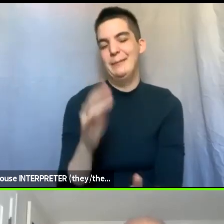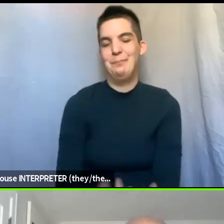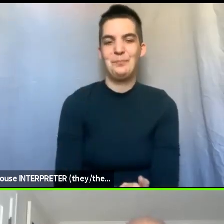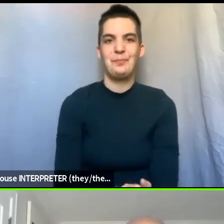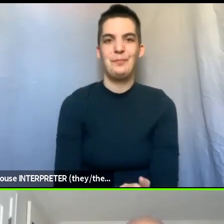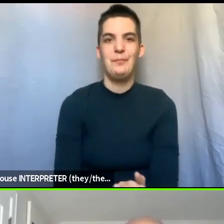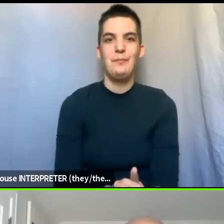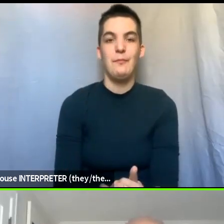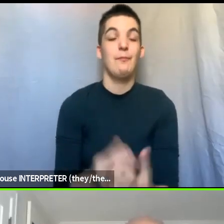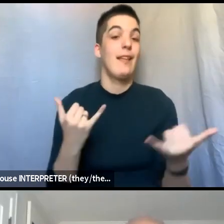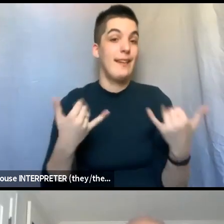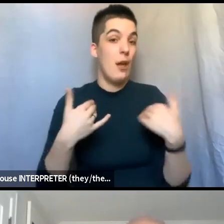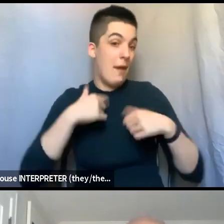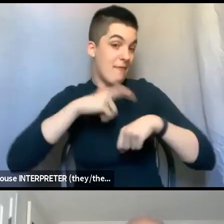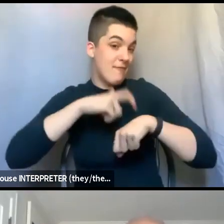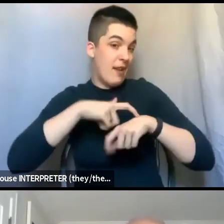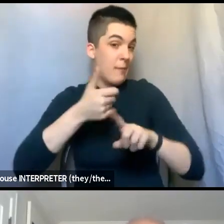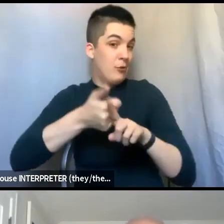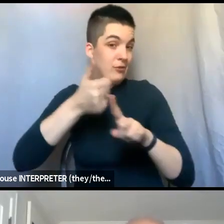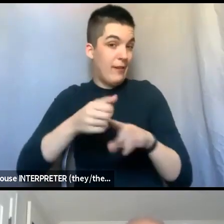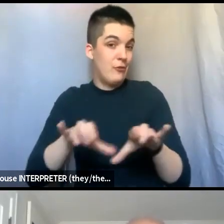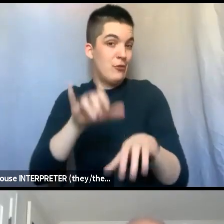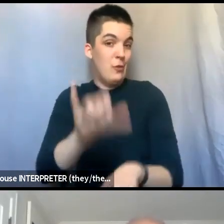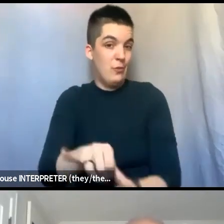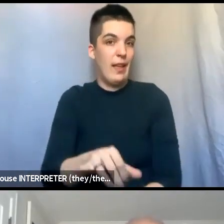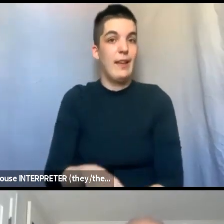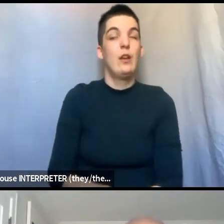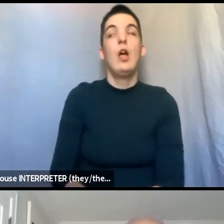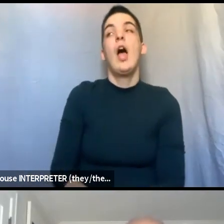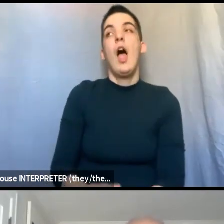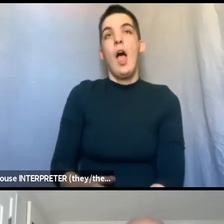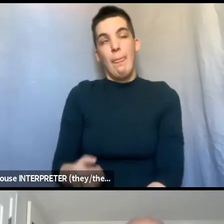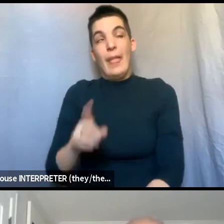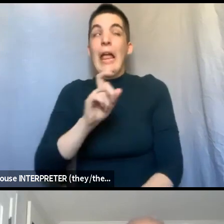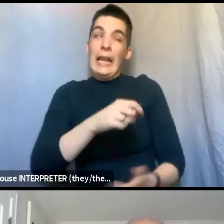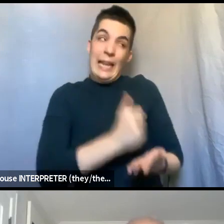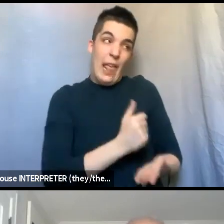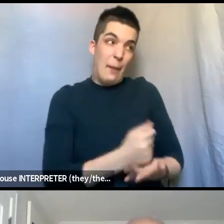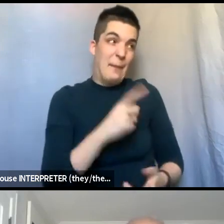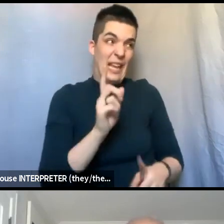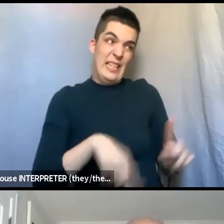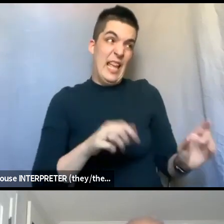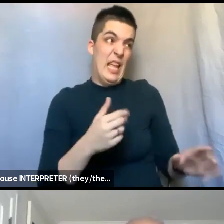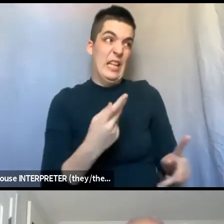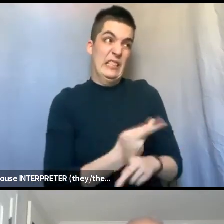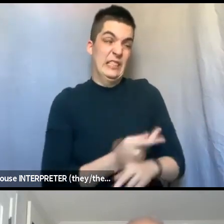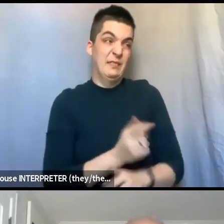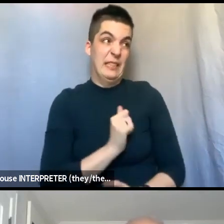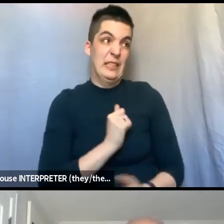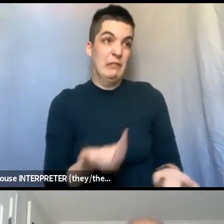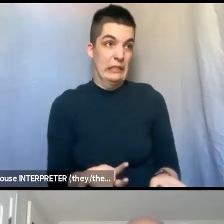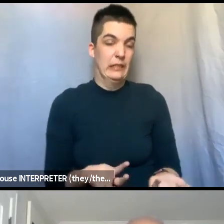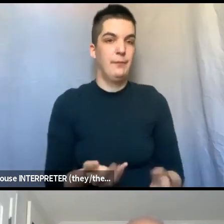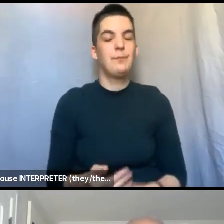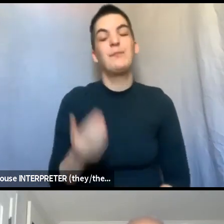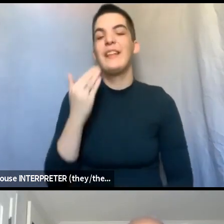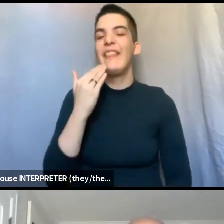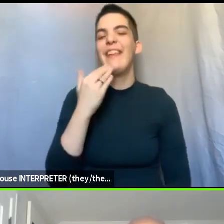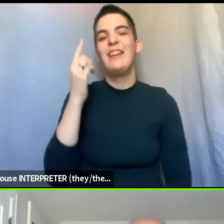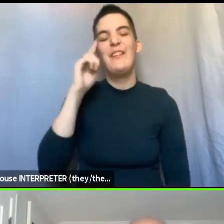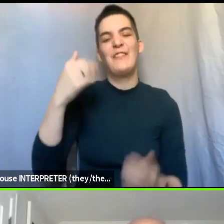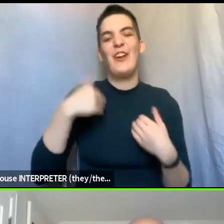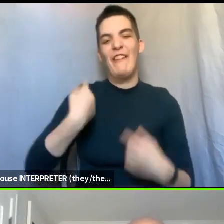And now you have time to yourself to do that. Well, I need help. I can't figure it out. Thank you for having us.